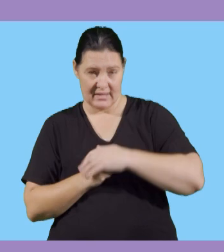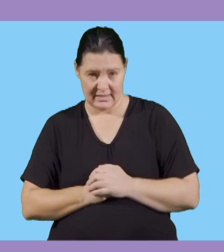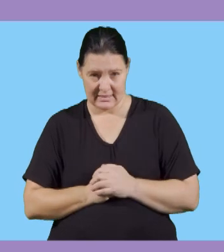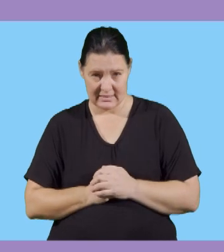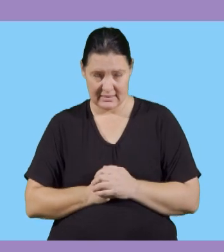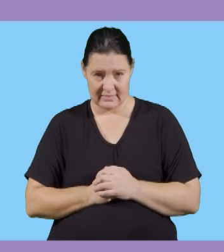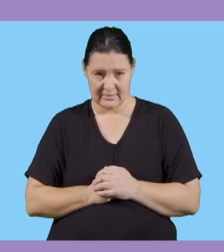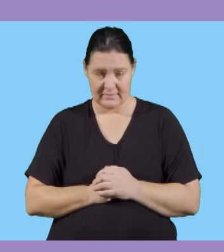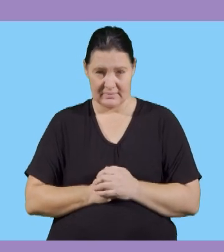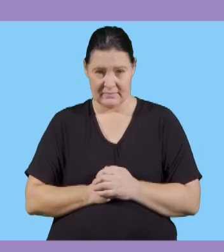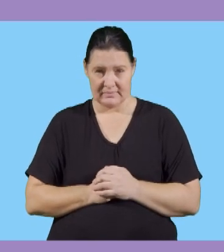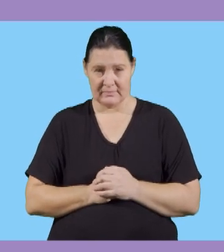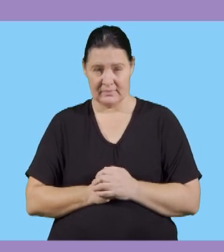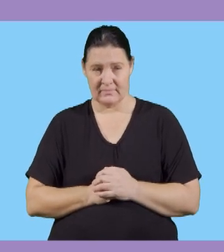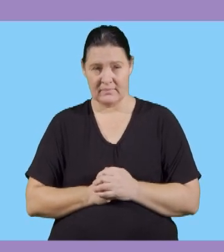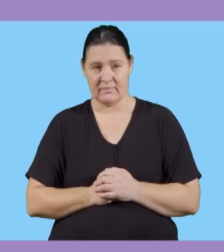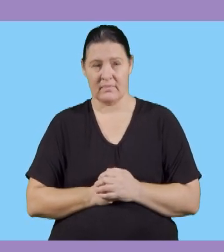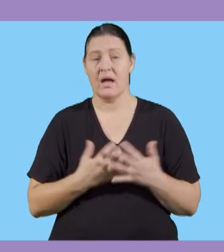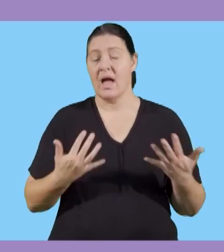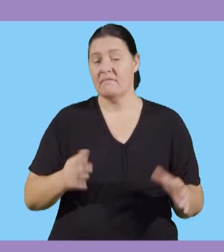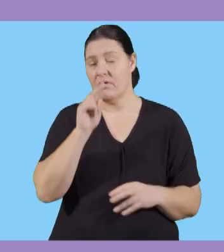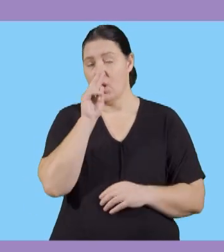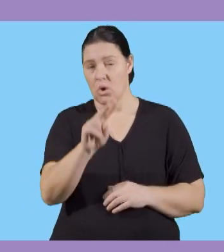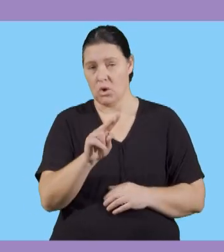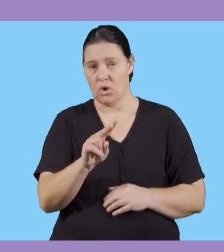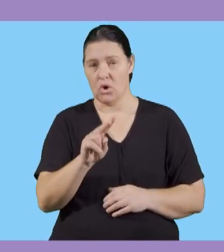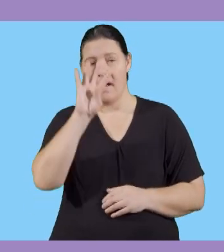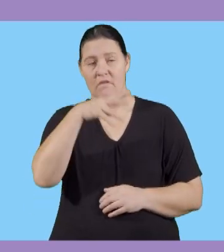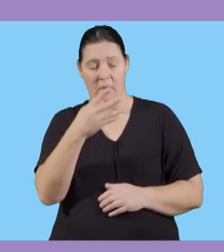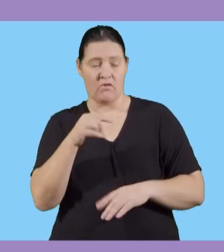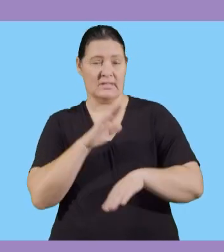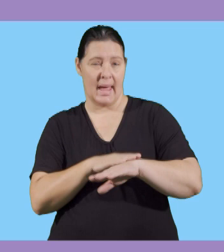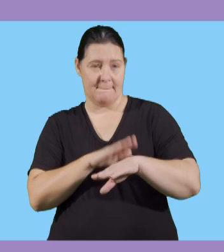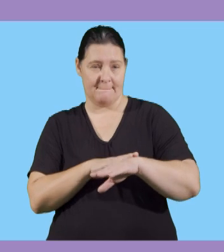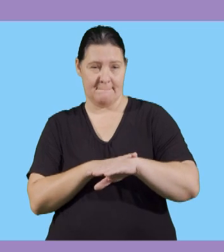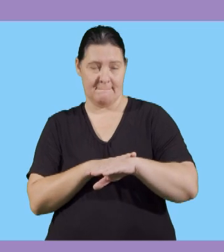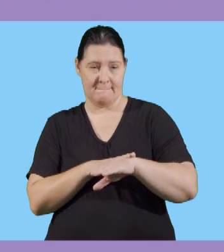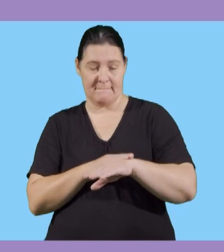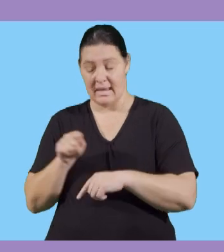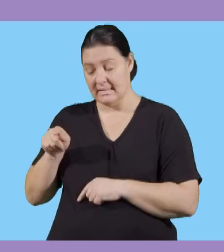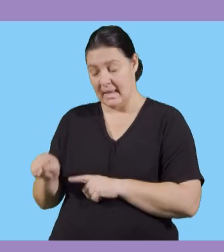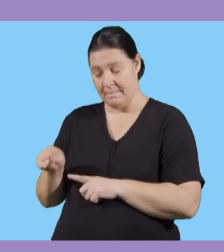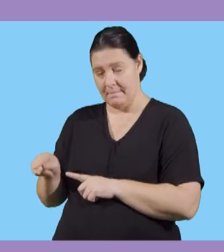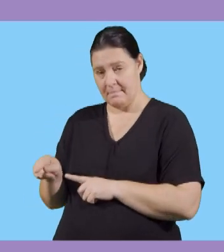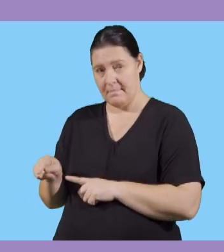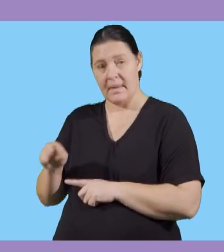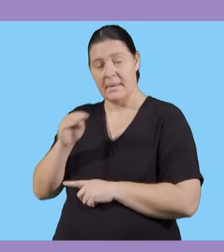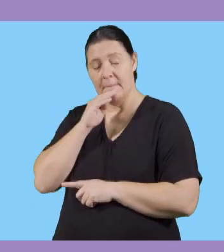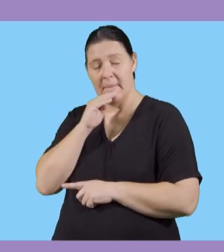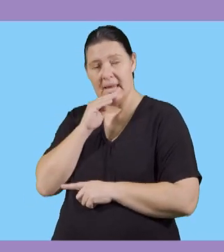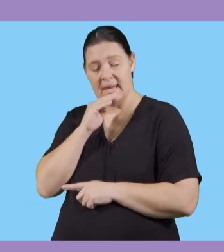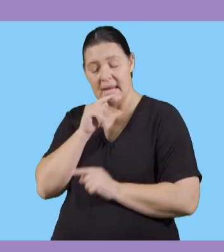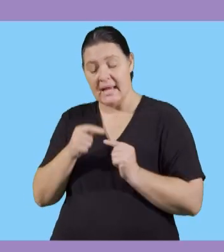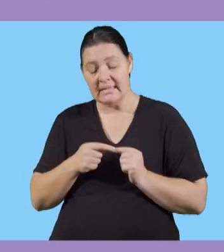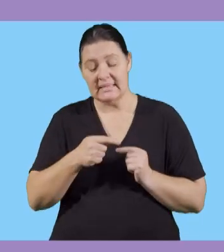our division, okay? So if when we are looking at the formula for time, there's time over there, then